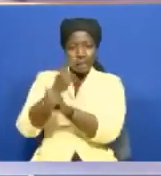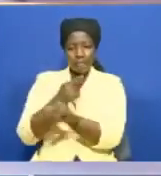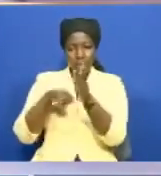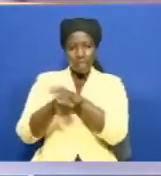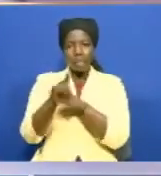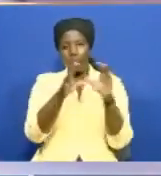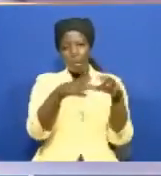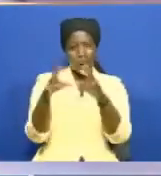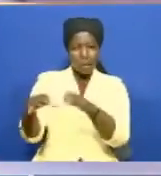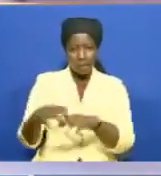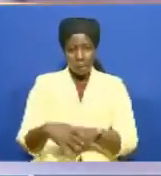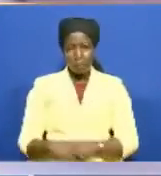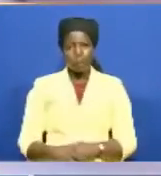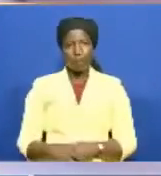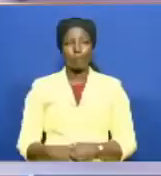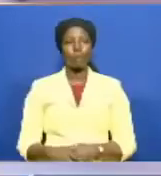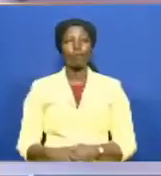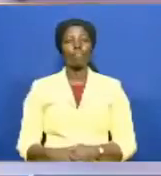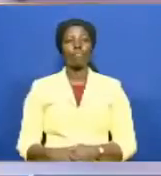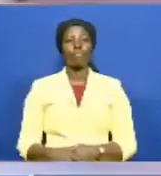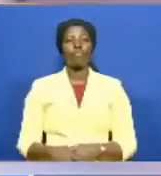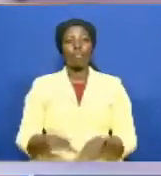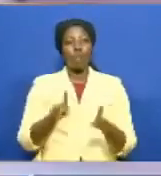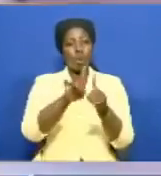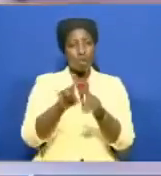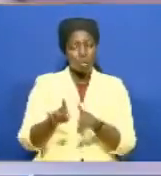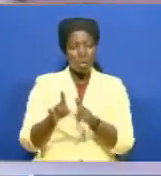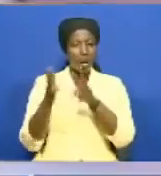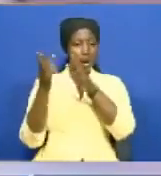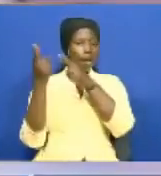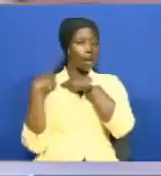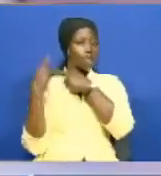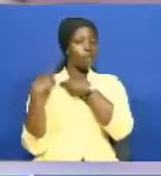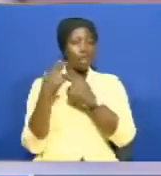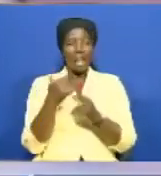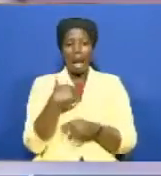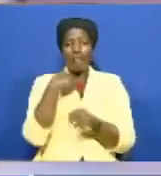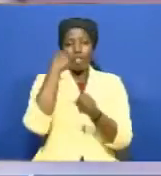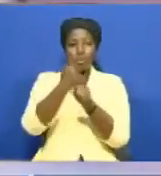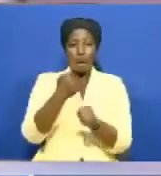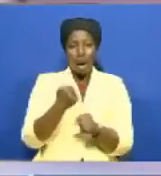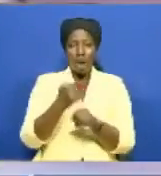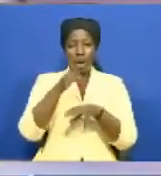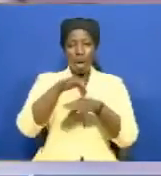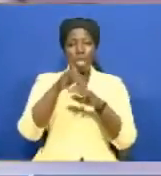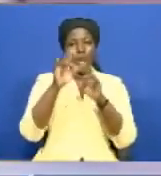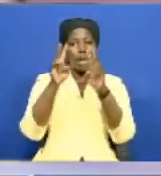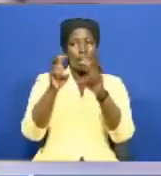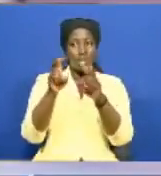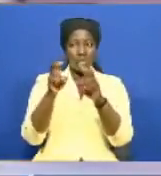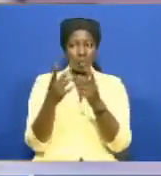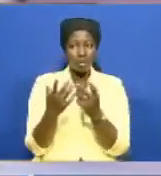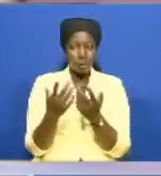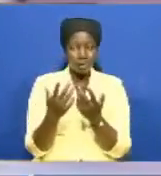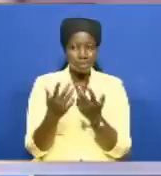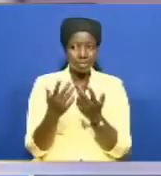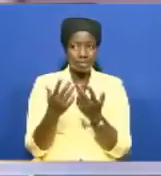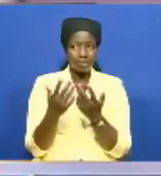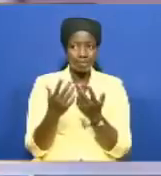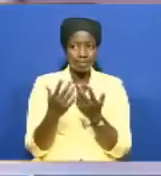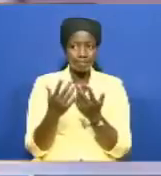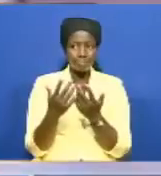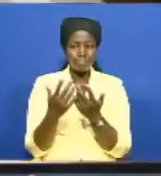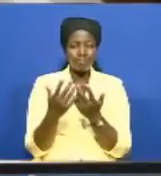communities. We also have a duty to work on issues of interstate